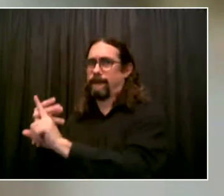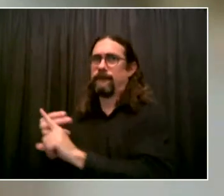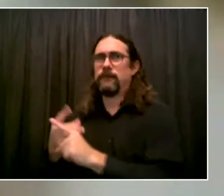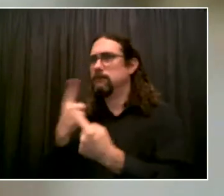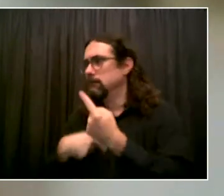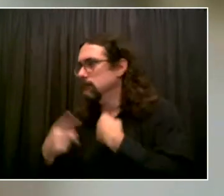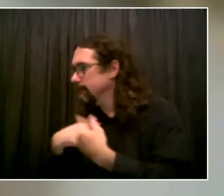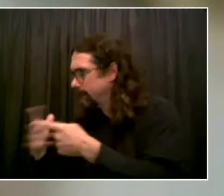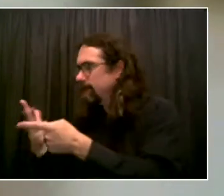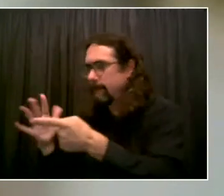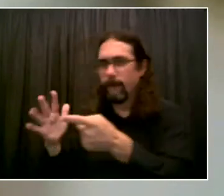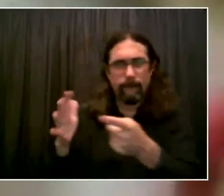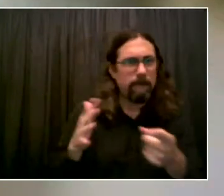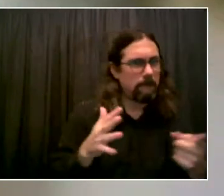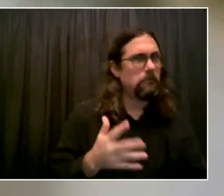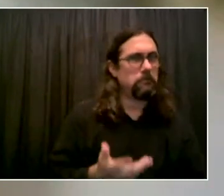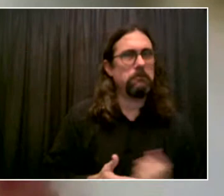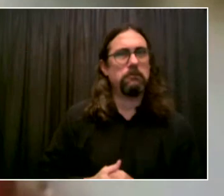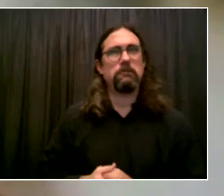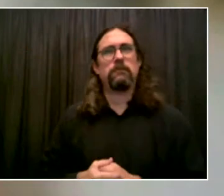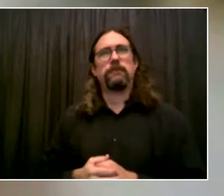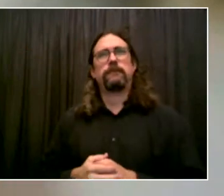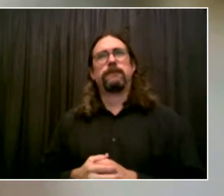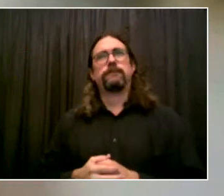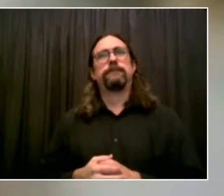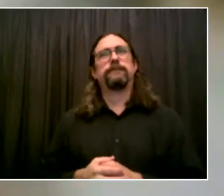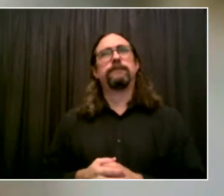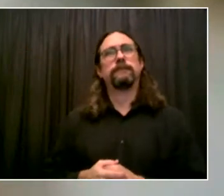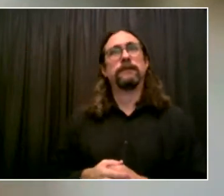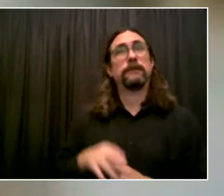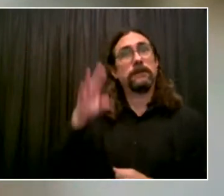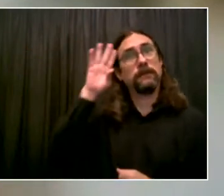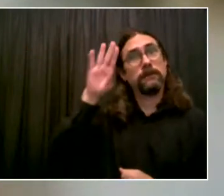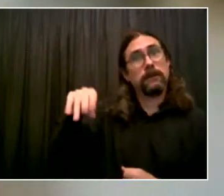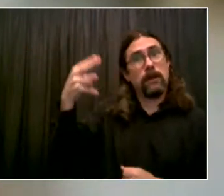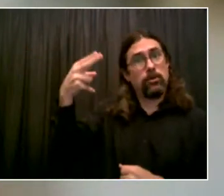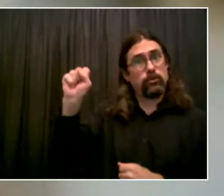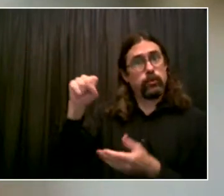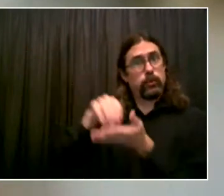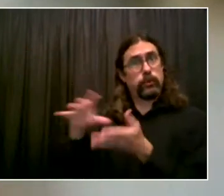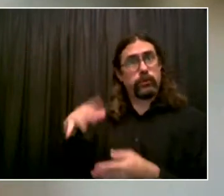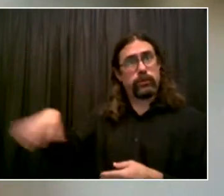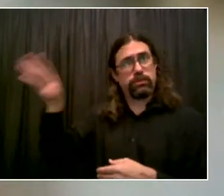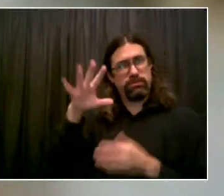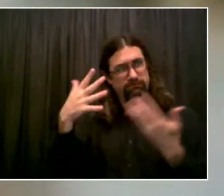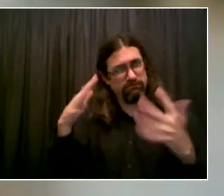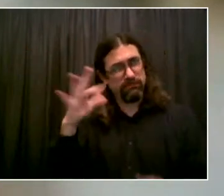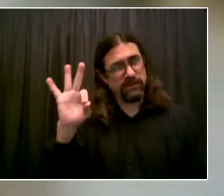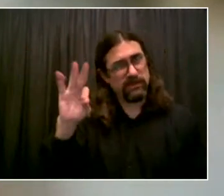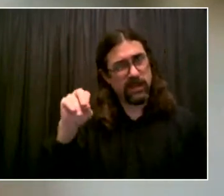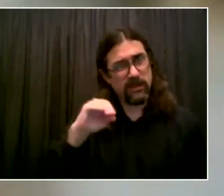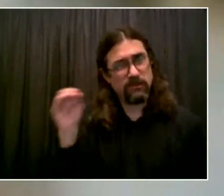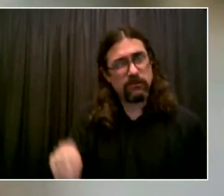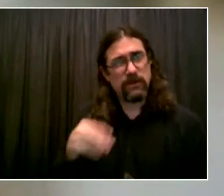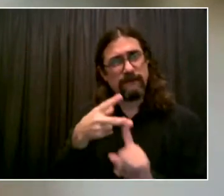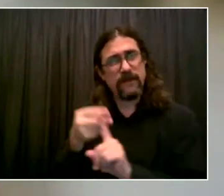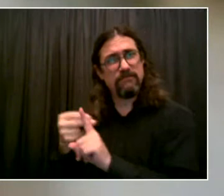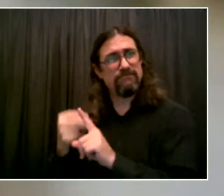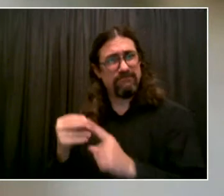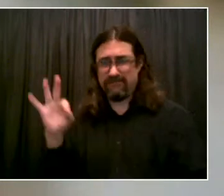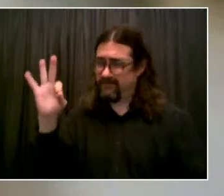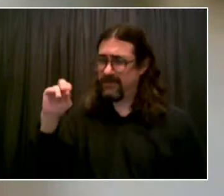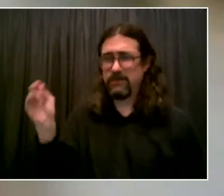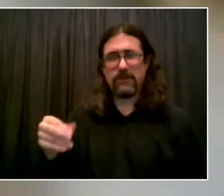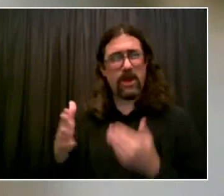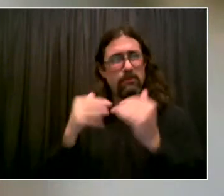is already vaccinated. And while I'm giving out homework, another reminder to submit your testing consent for your child. You can do it